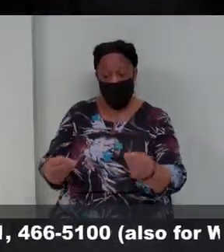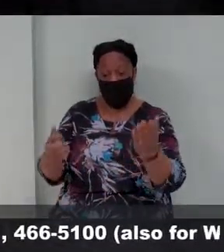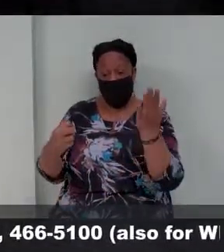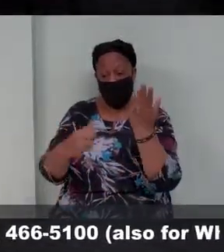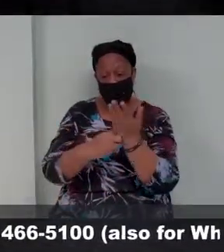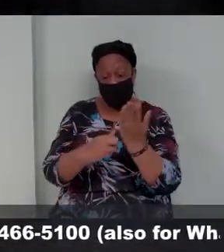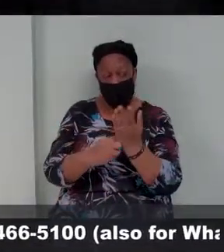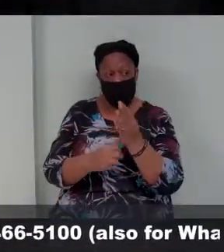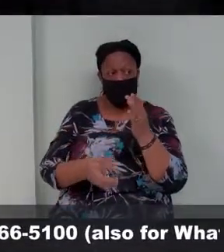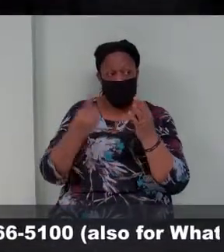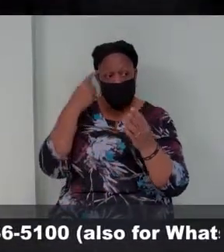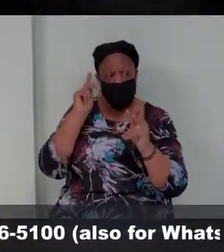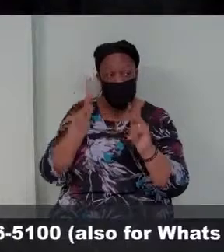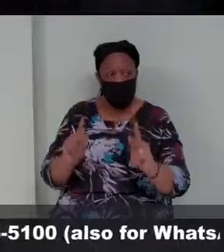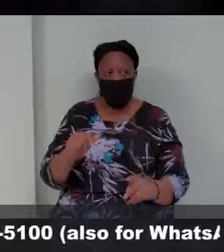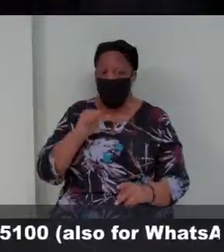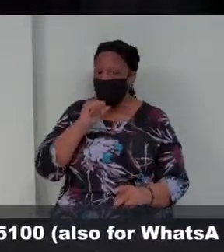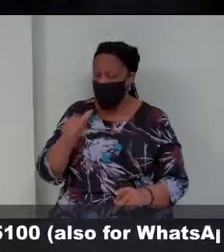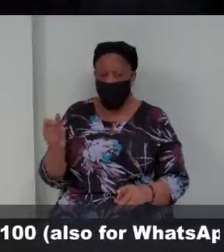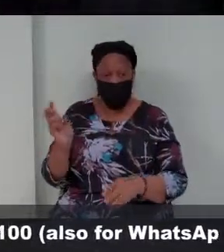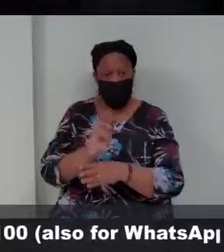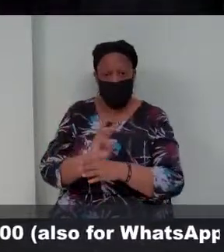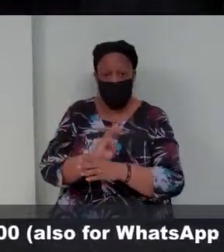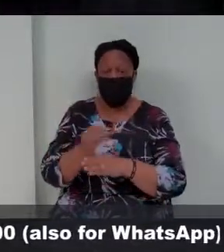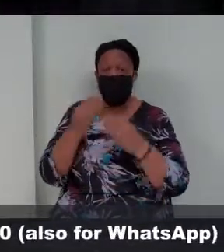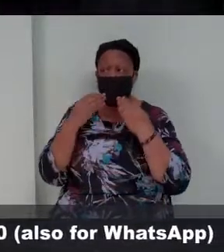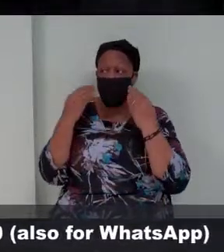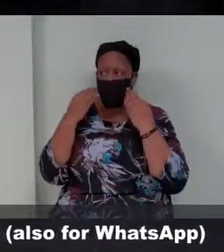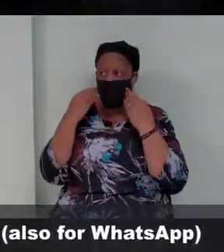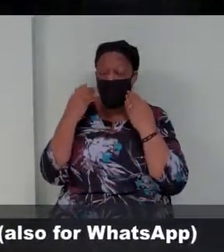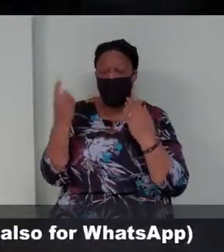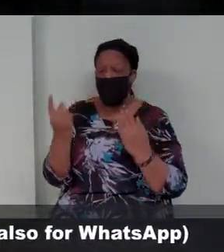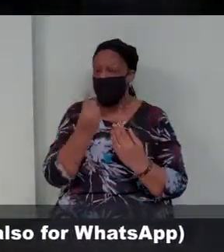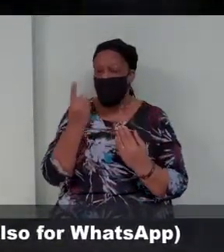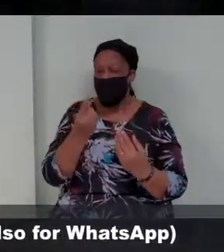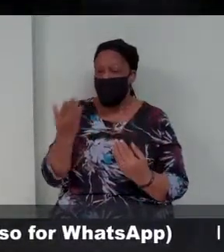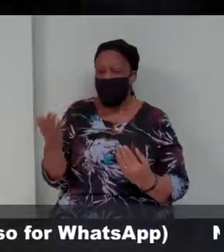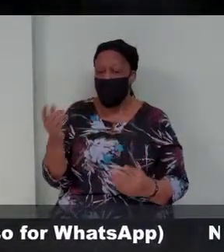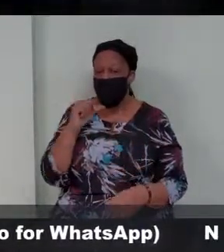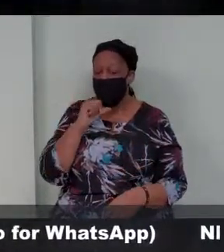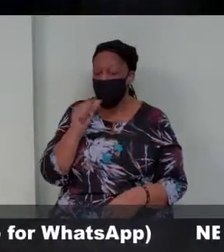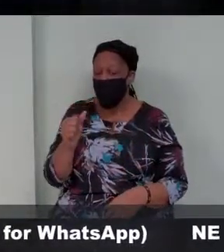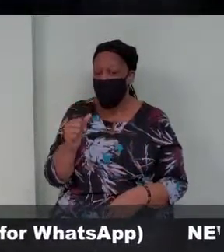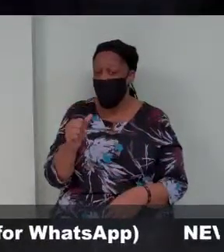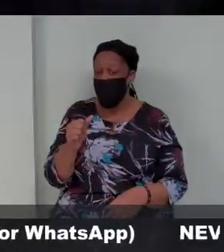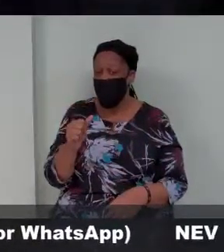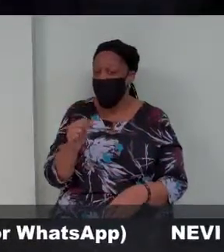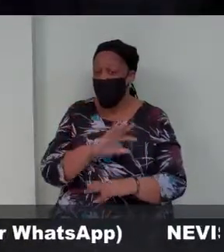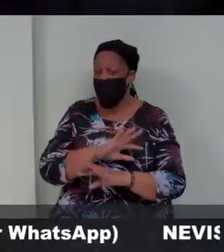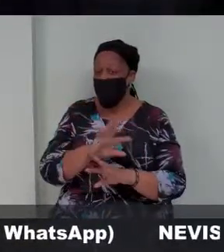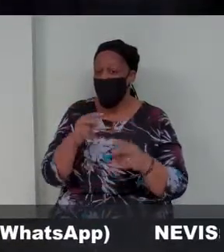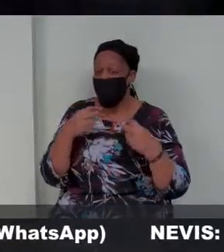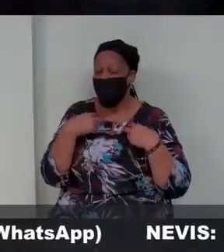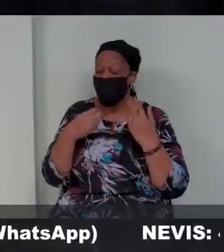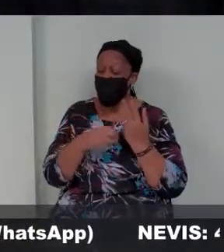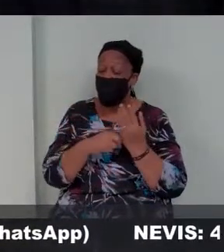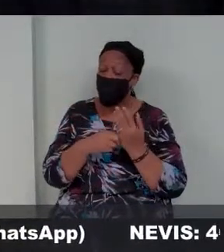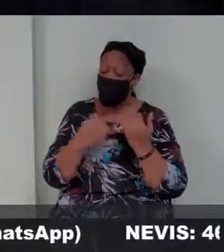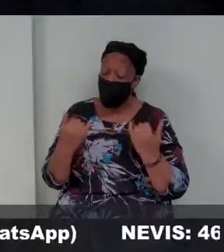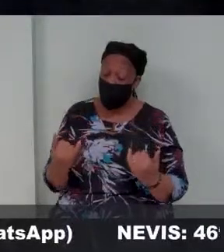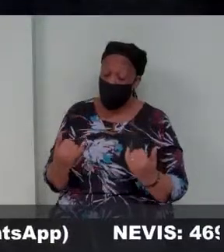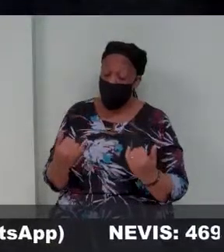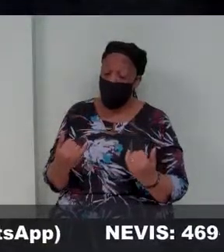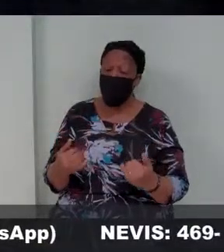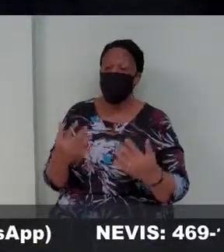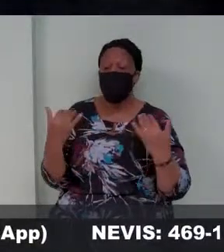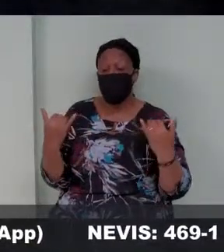to wear their masks. The only thing that is preventing us from doing that right now is the lack of tickets. There were some challenges at the printery